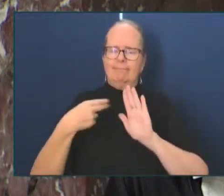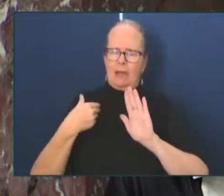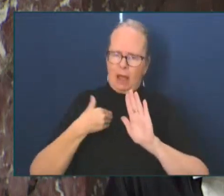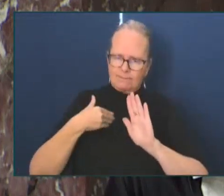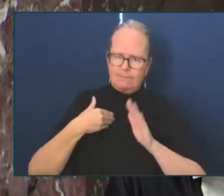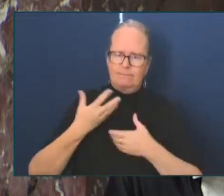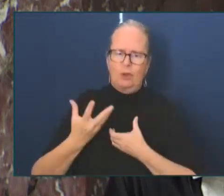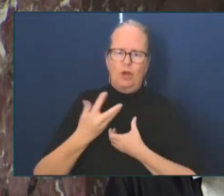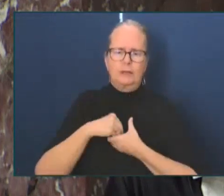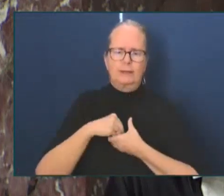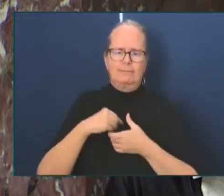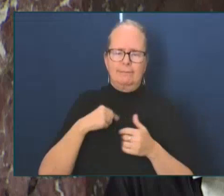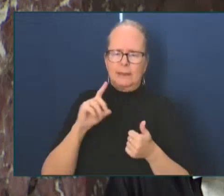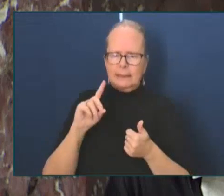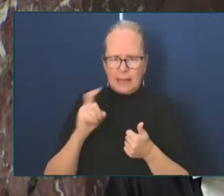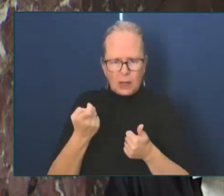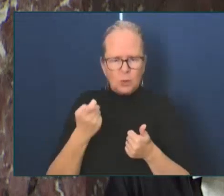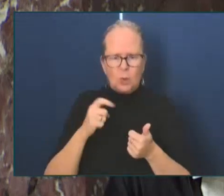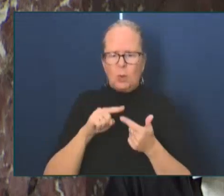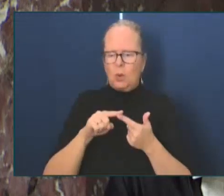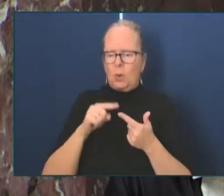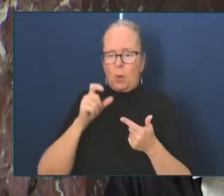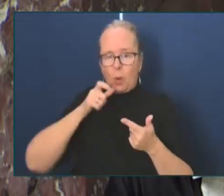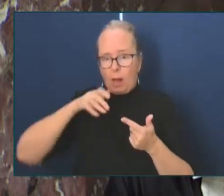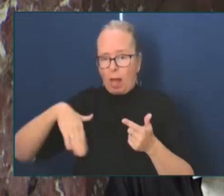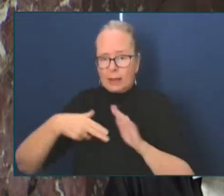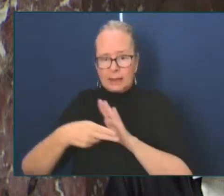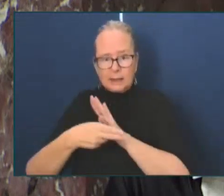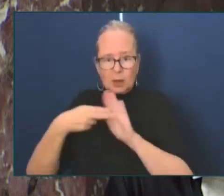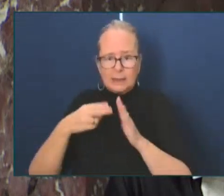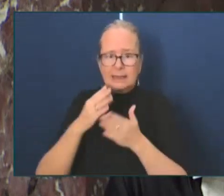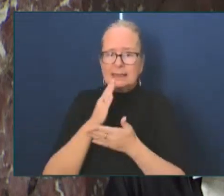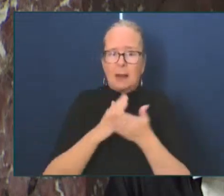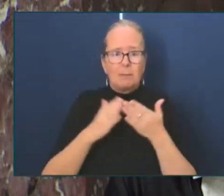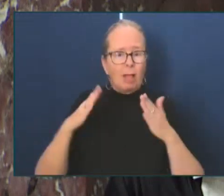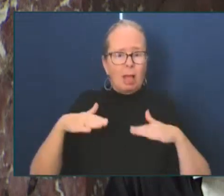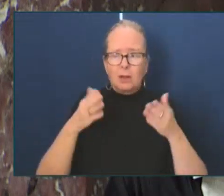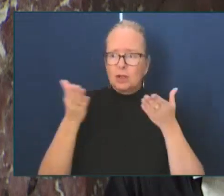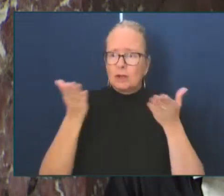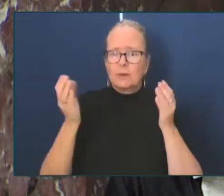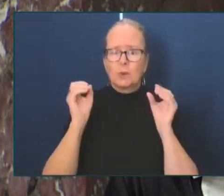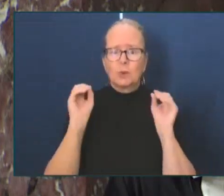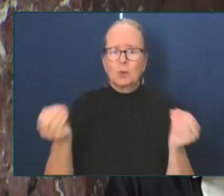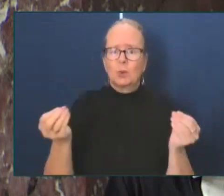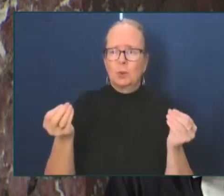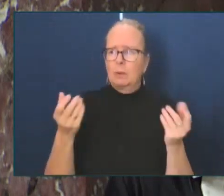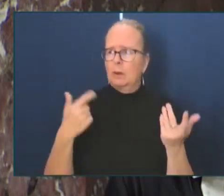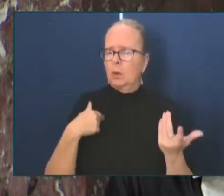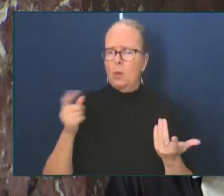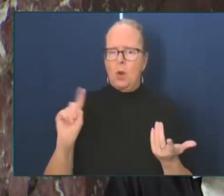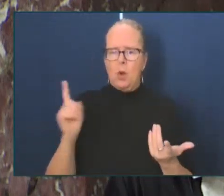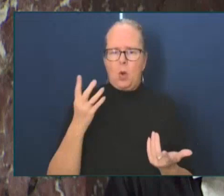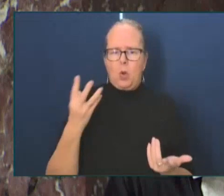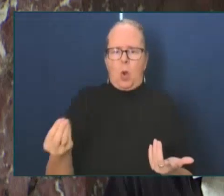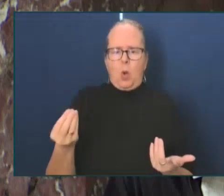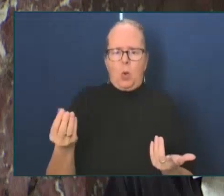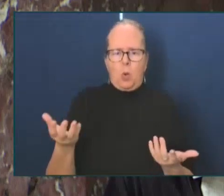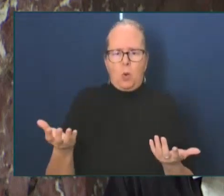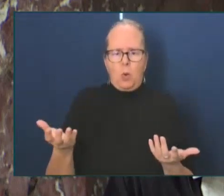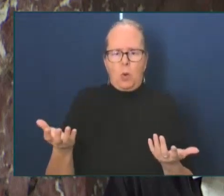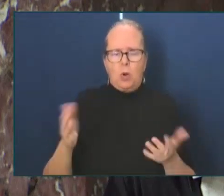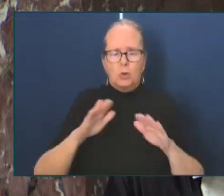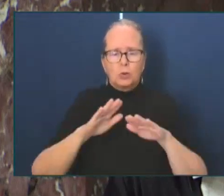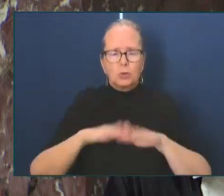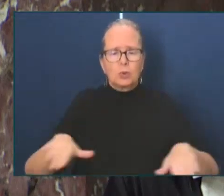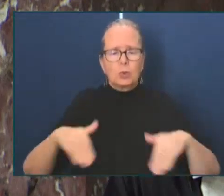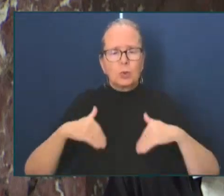to receive the services that they need. Children and youth with support needs need to be matched up with services that are going